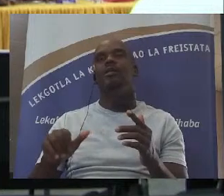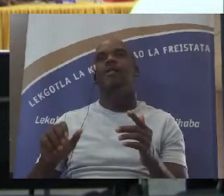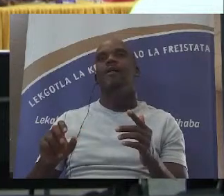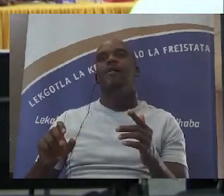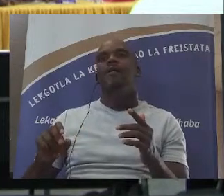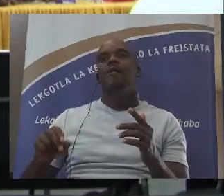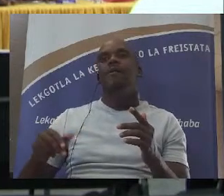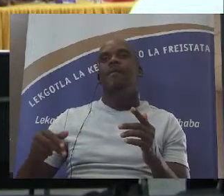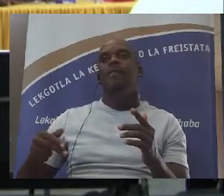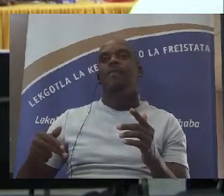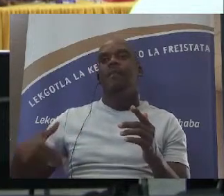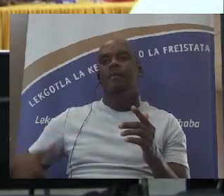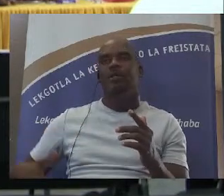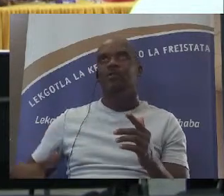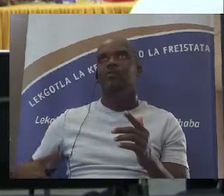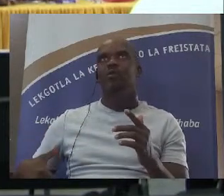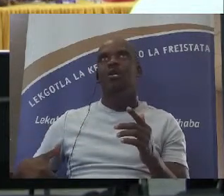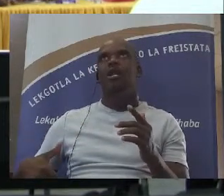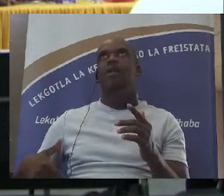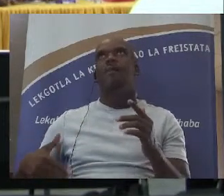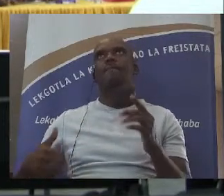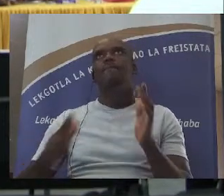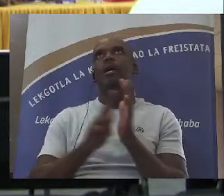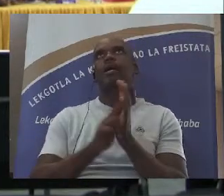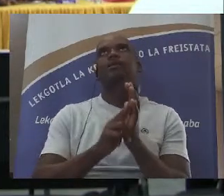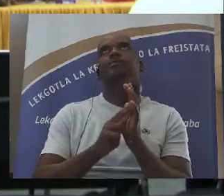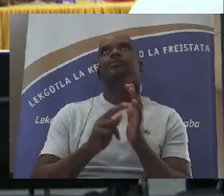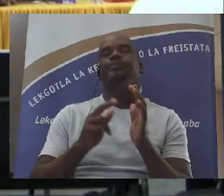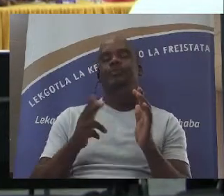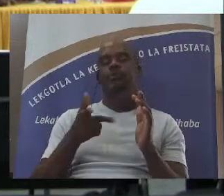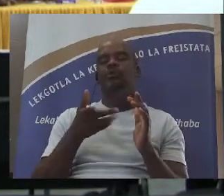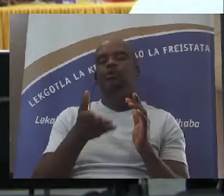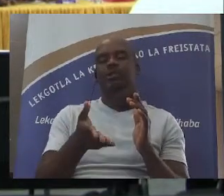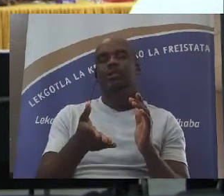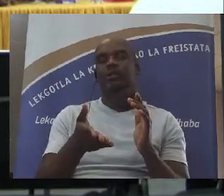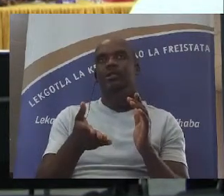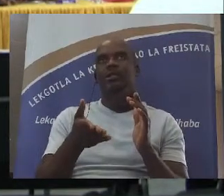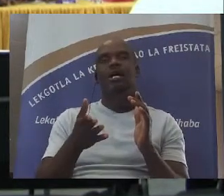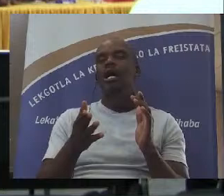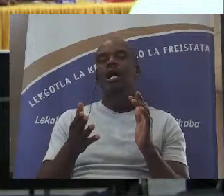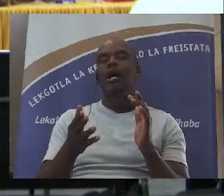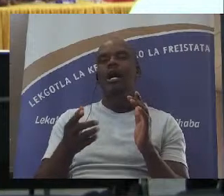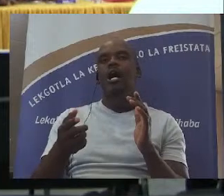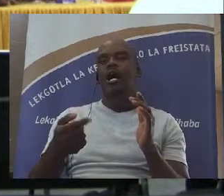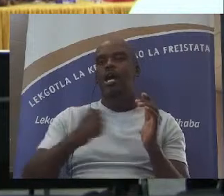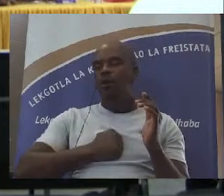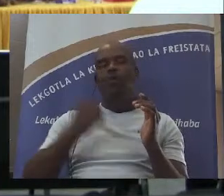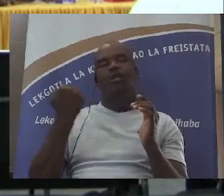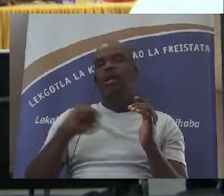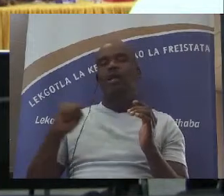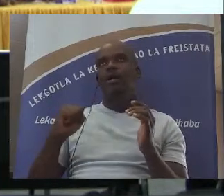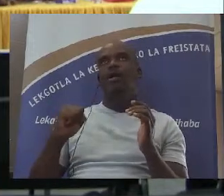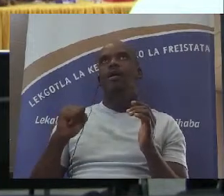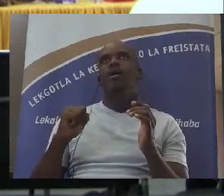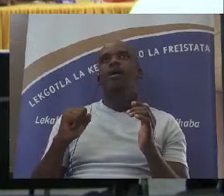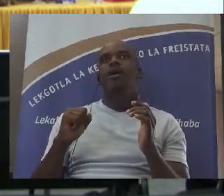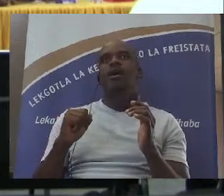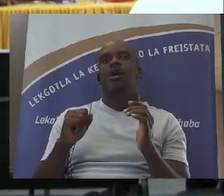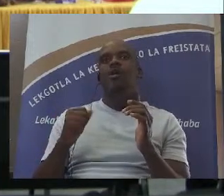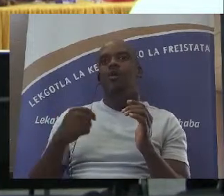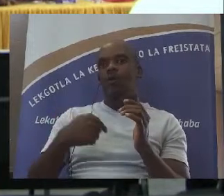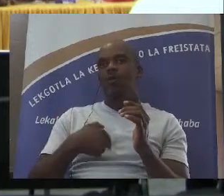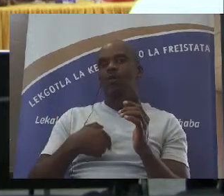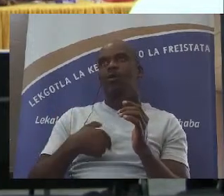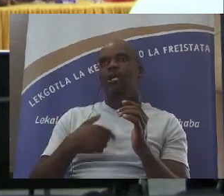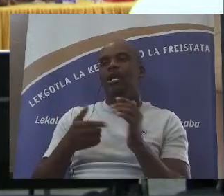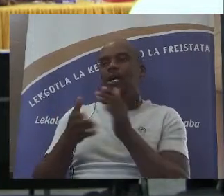Product Act. So for more information on that one, because it's not under our section, you can request from